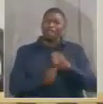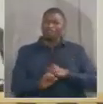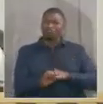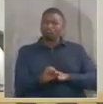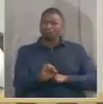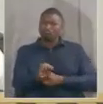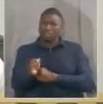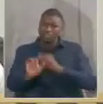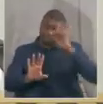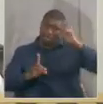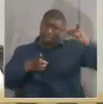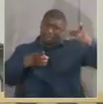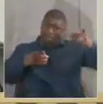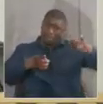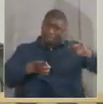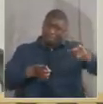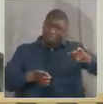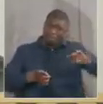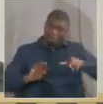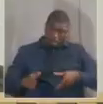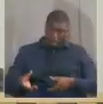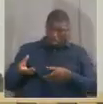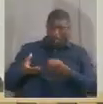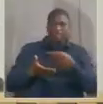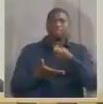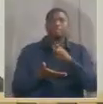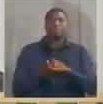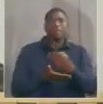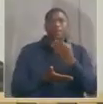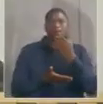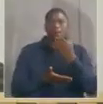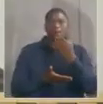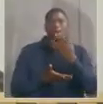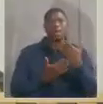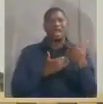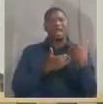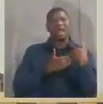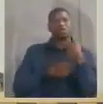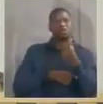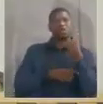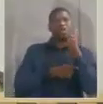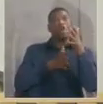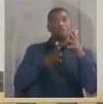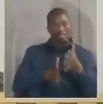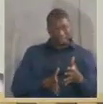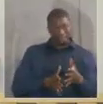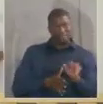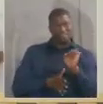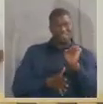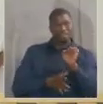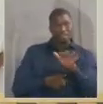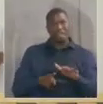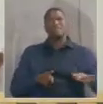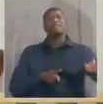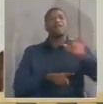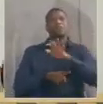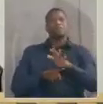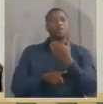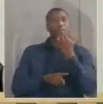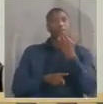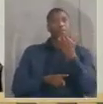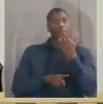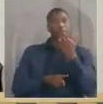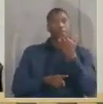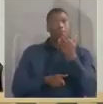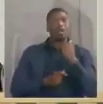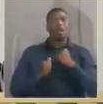strategic decisions then will be signed by the accounting officer of that particular environment. In this case, it was